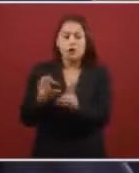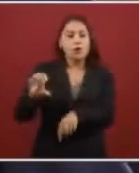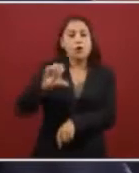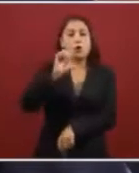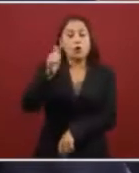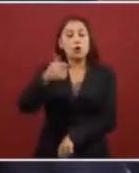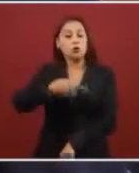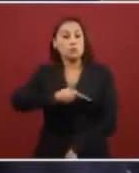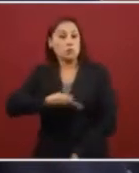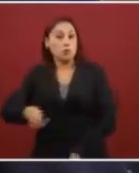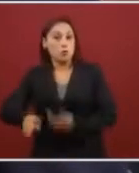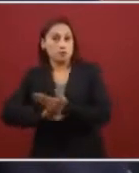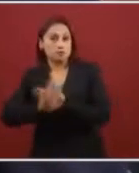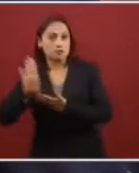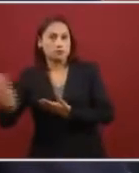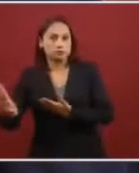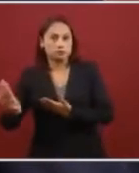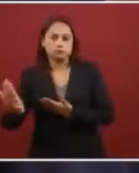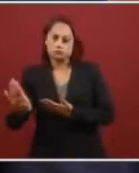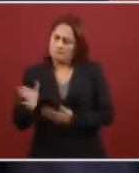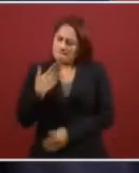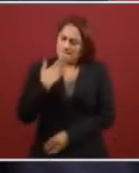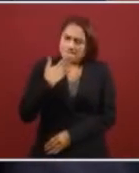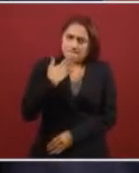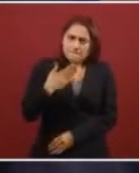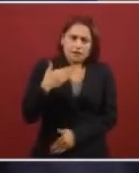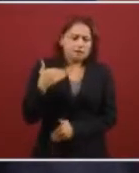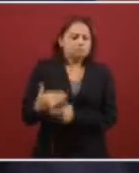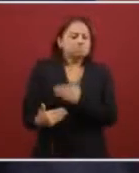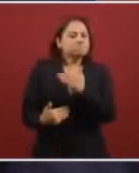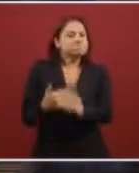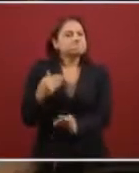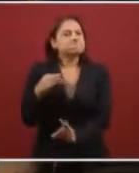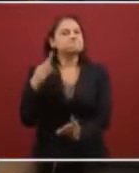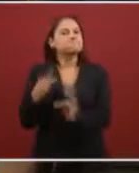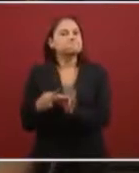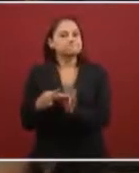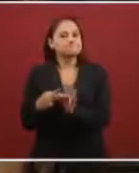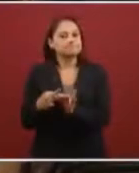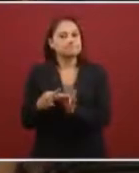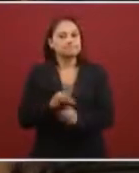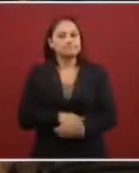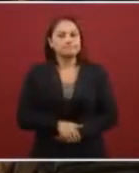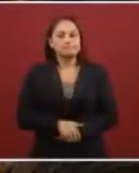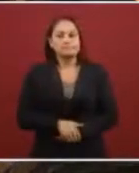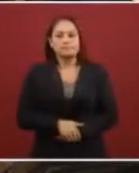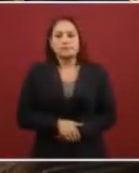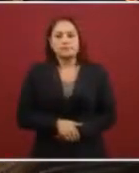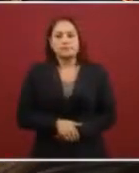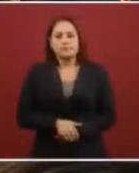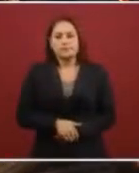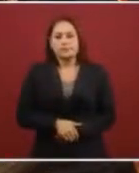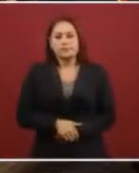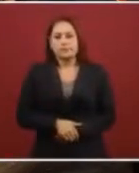combating poverty. We're doing very well. A estas alturas, at these times,